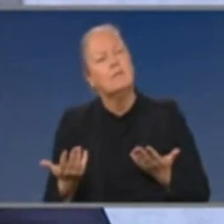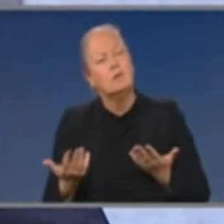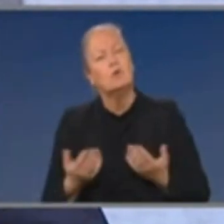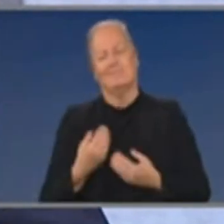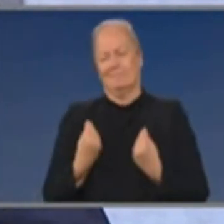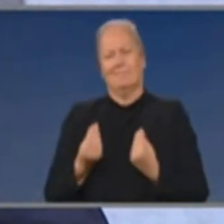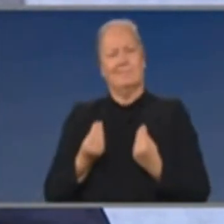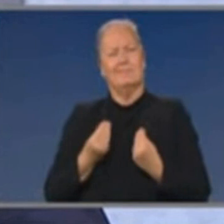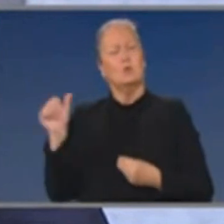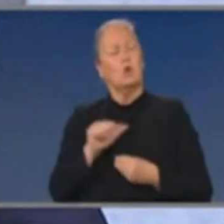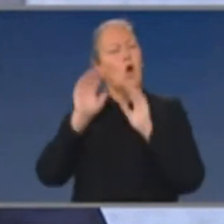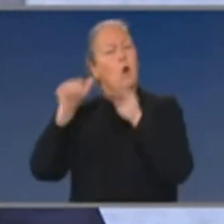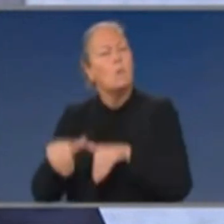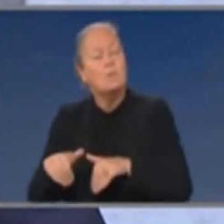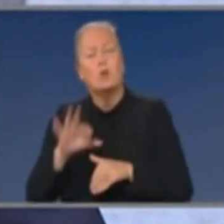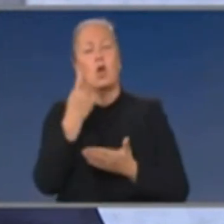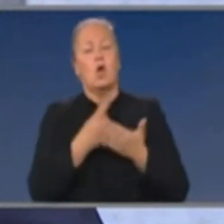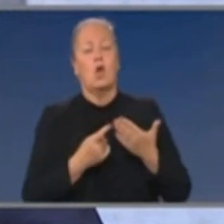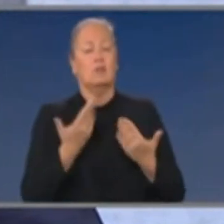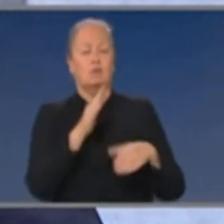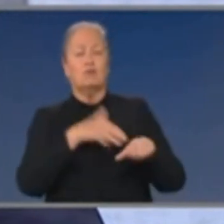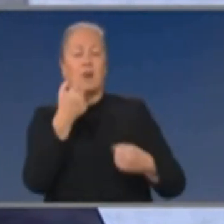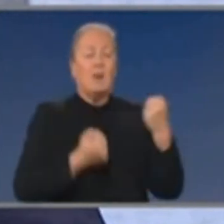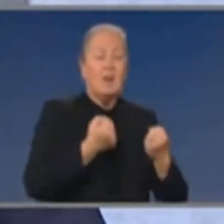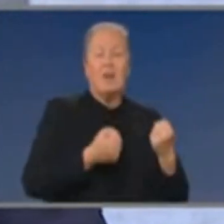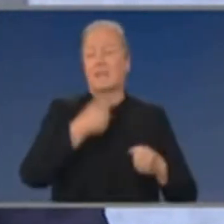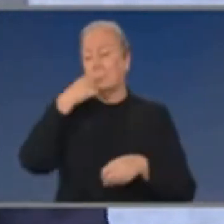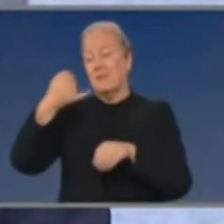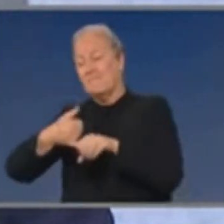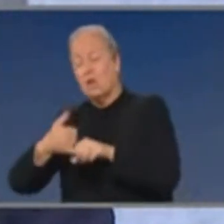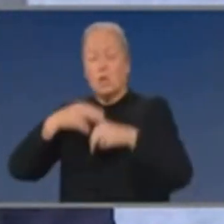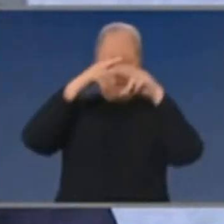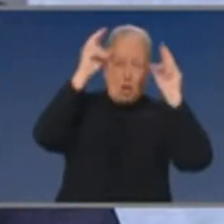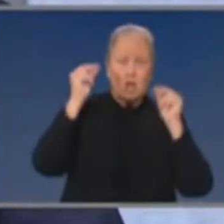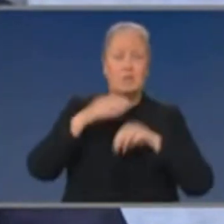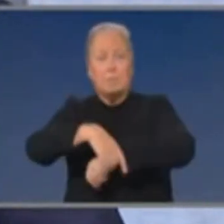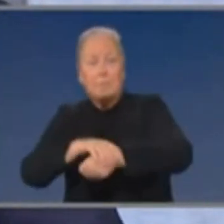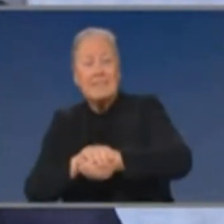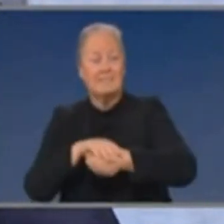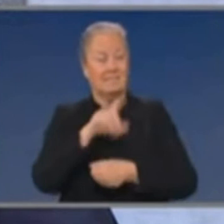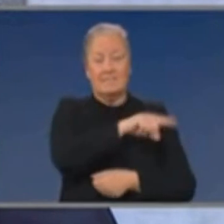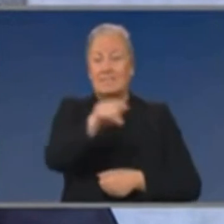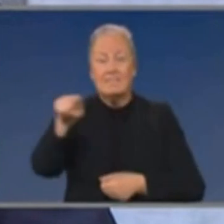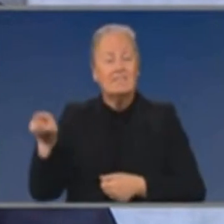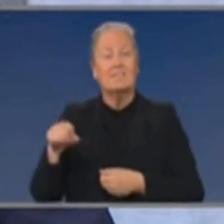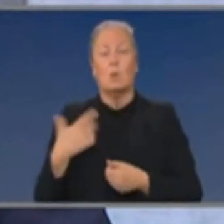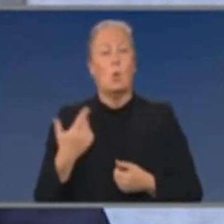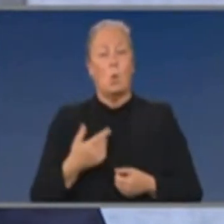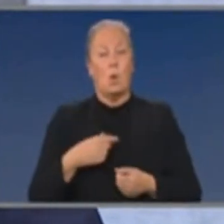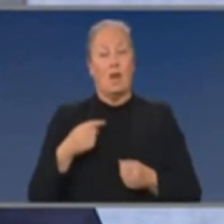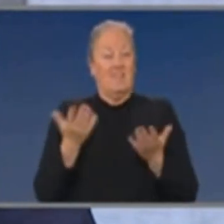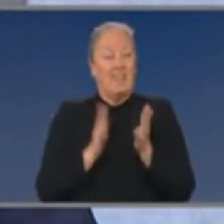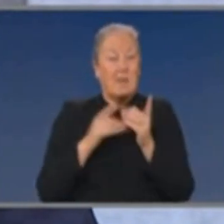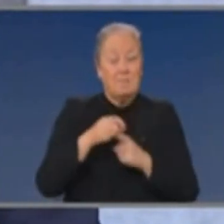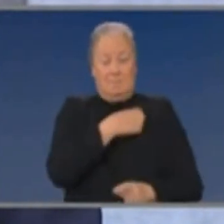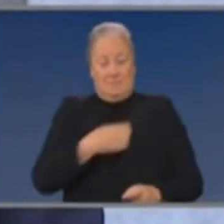that wouldn't just apply to truck drivers, it applies to pharmacists, it applies to doctors, to nurses, to police officers, members of parliament, everybody.